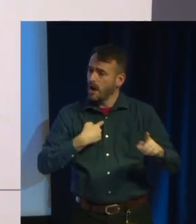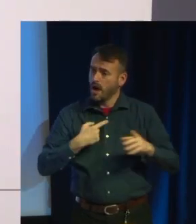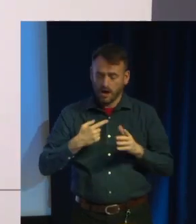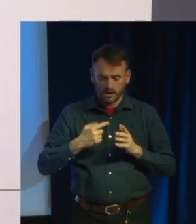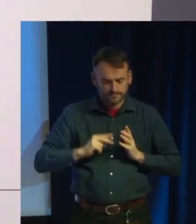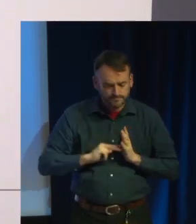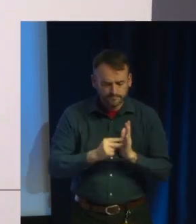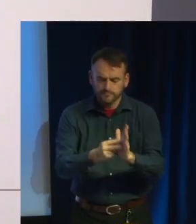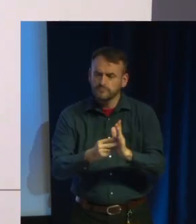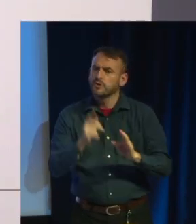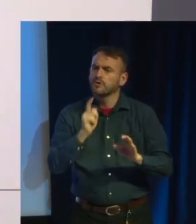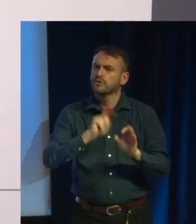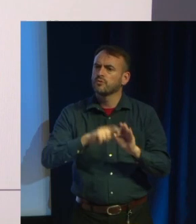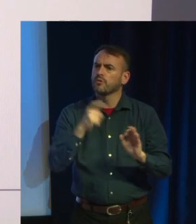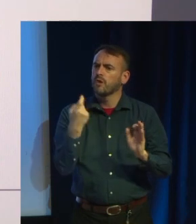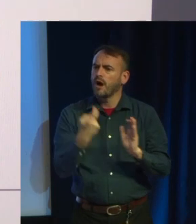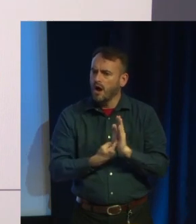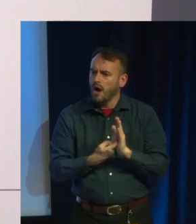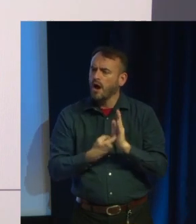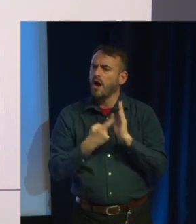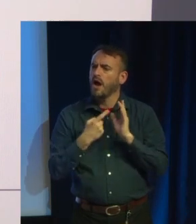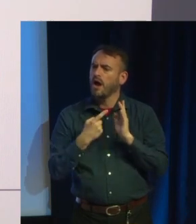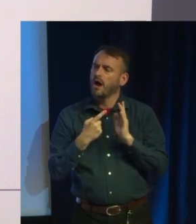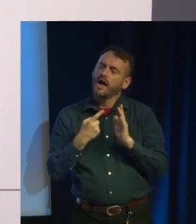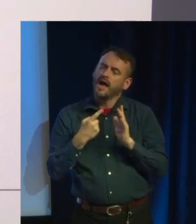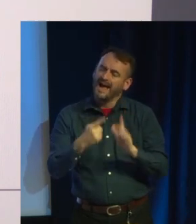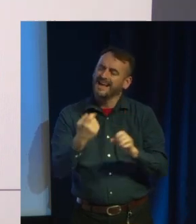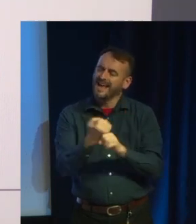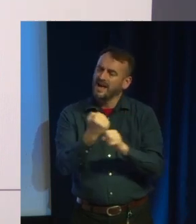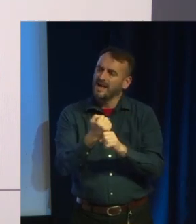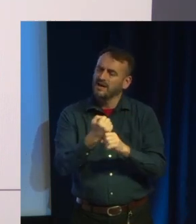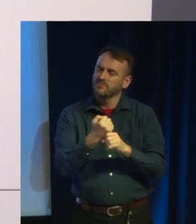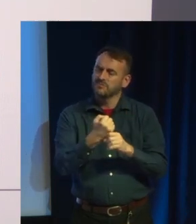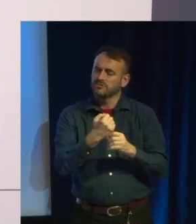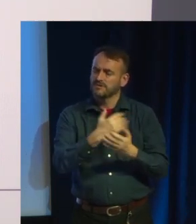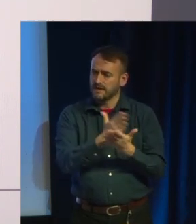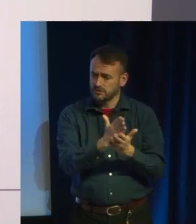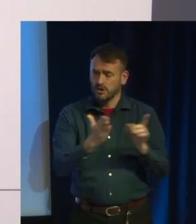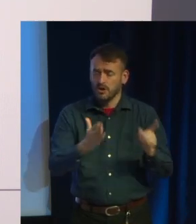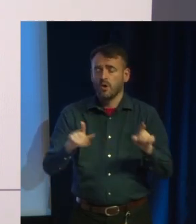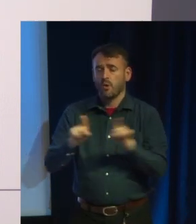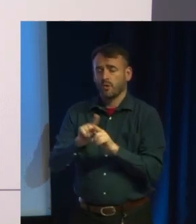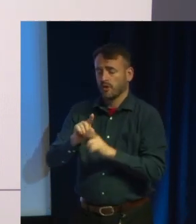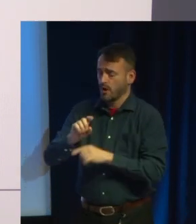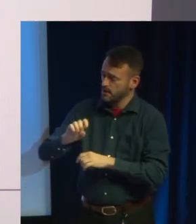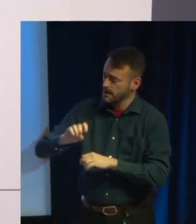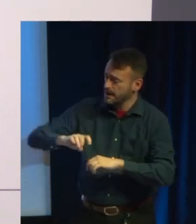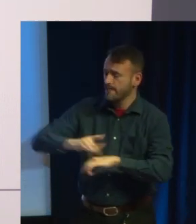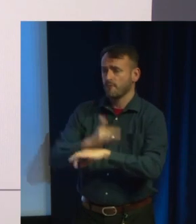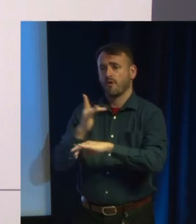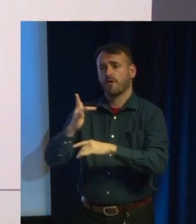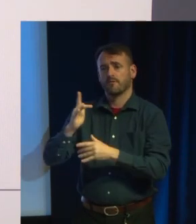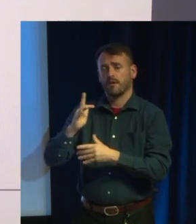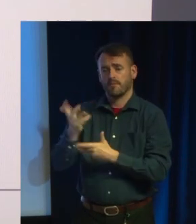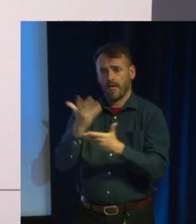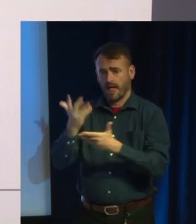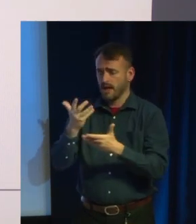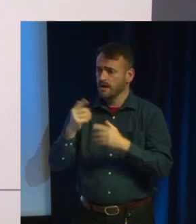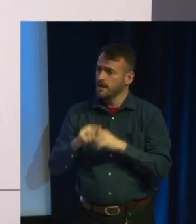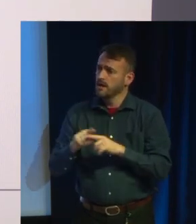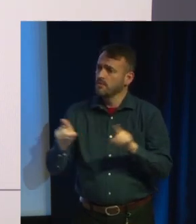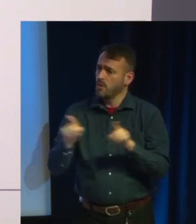section. I'm an improv player, have been for 15 years, and I'm currently co-hosting a